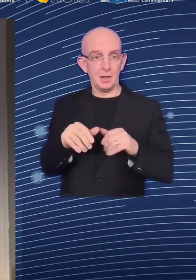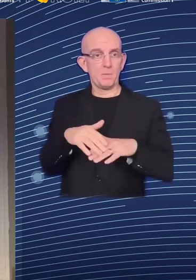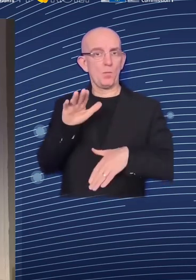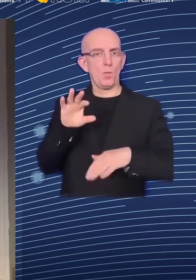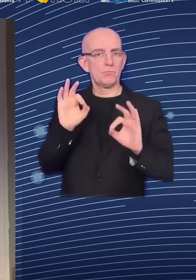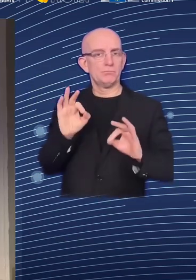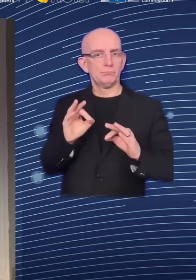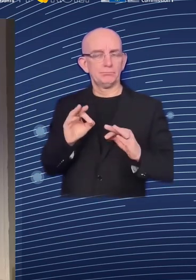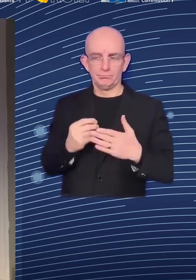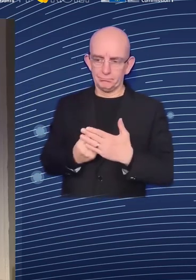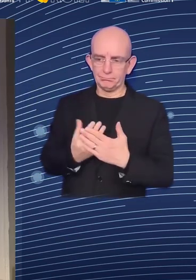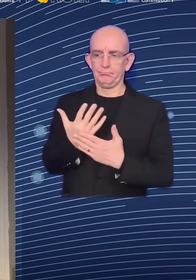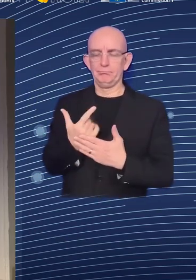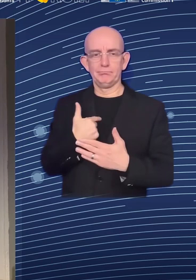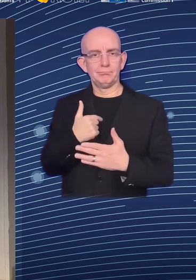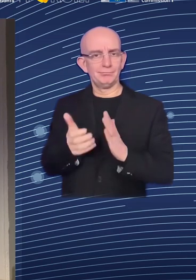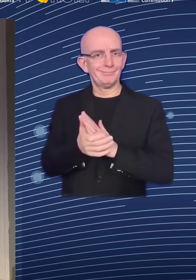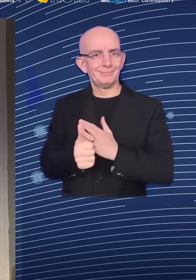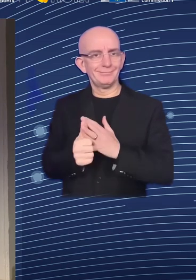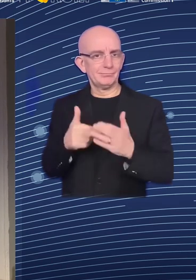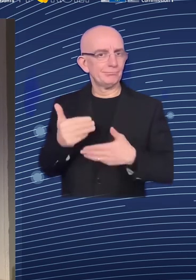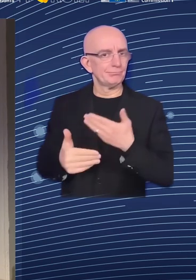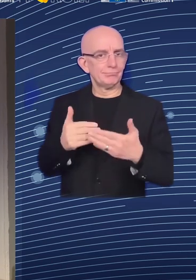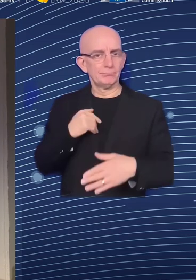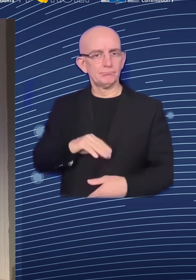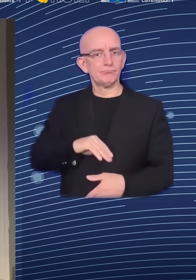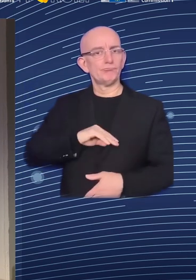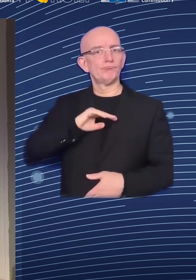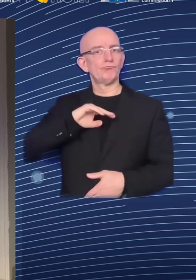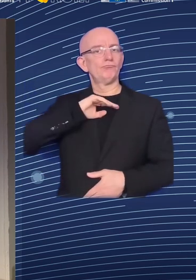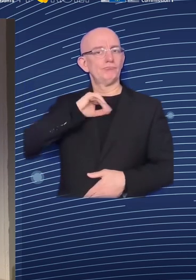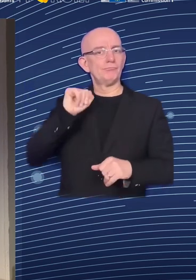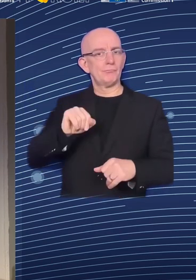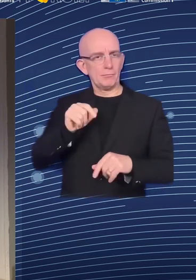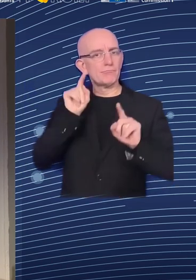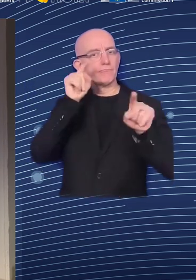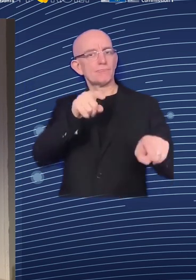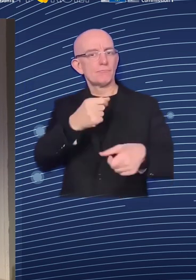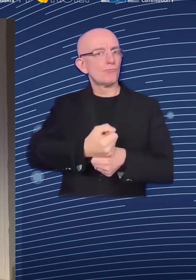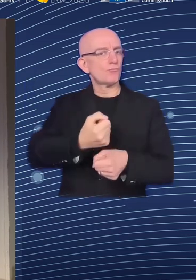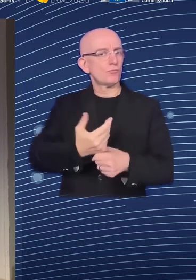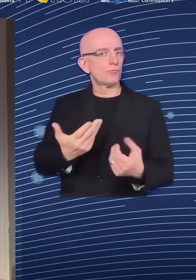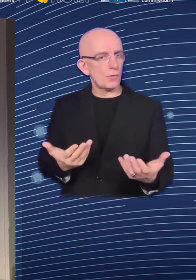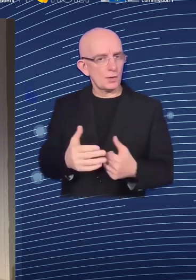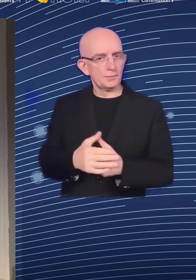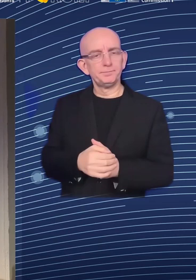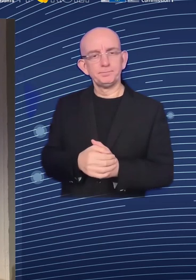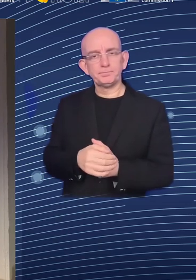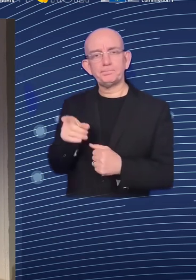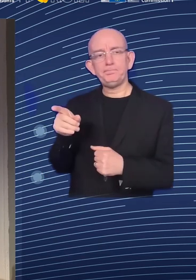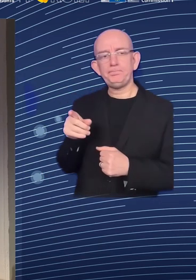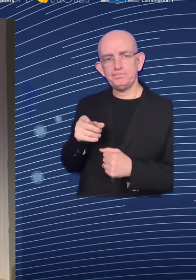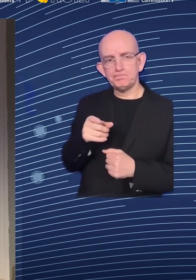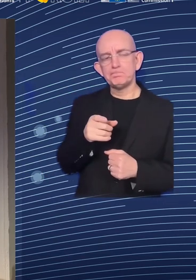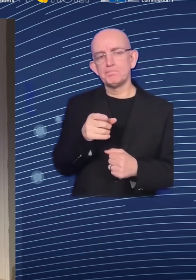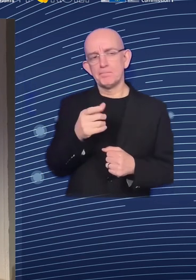Benjamin, a couple of targeted quick questions for you. First one is, are PICS forces, is PICS